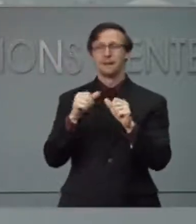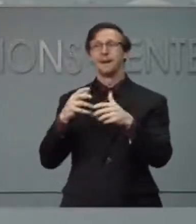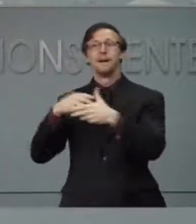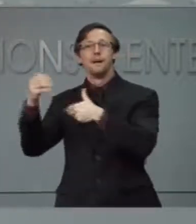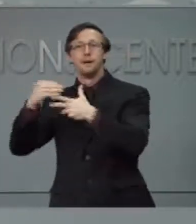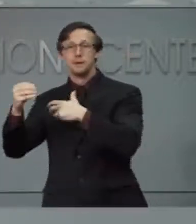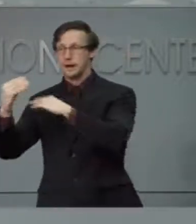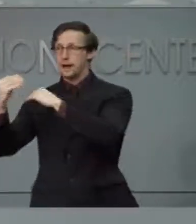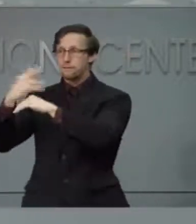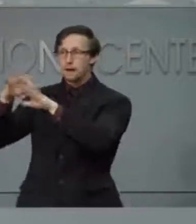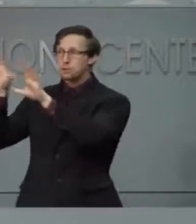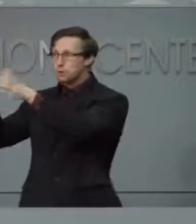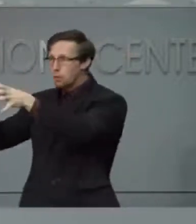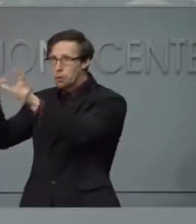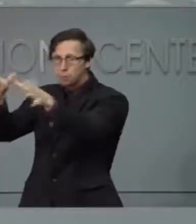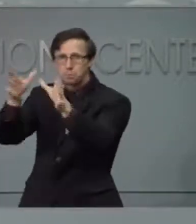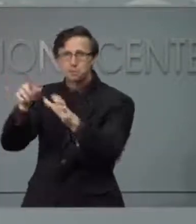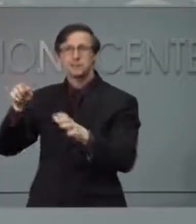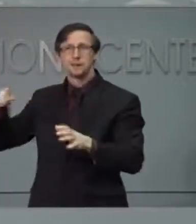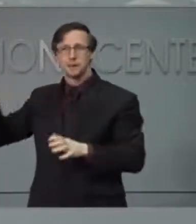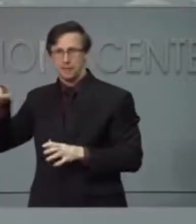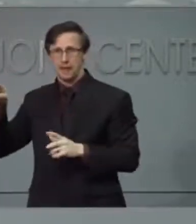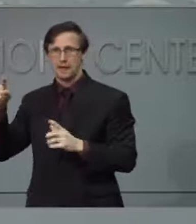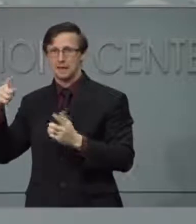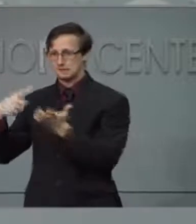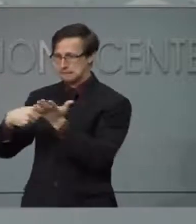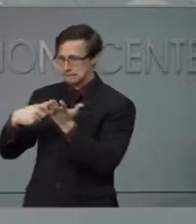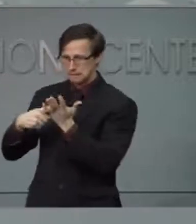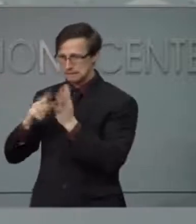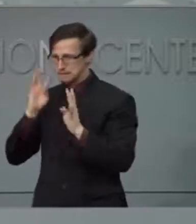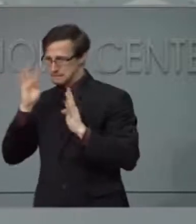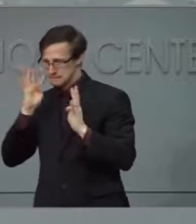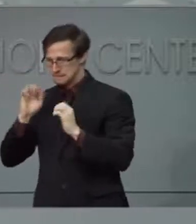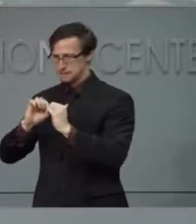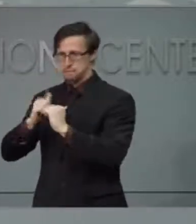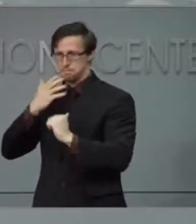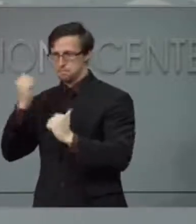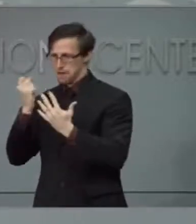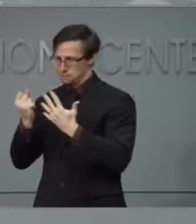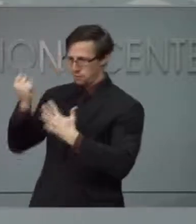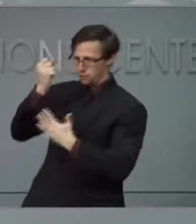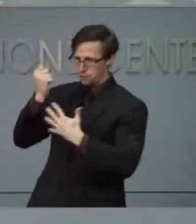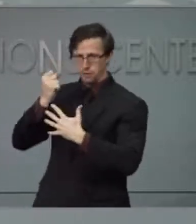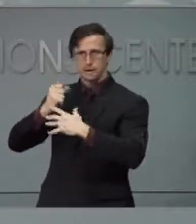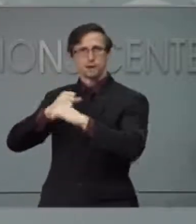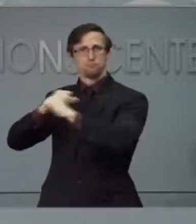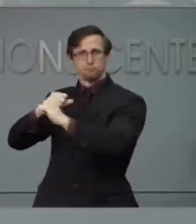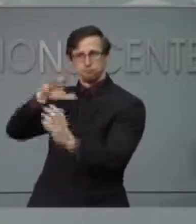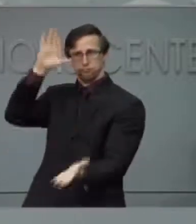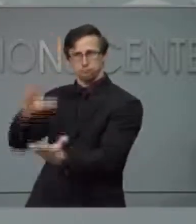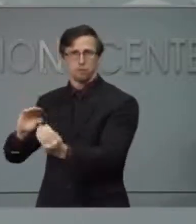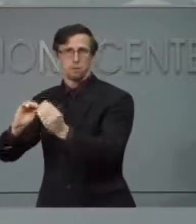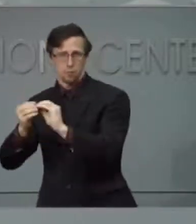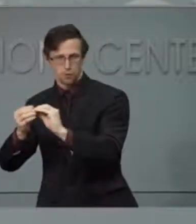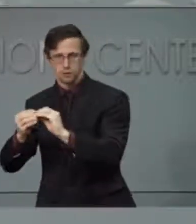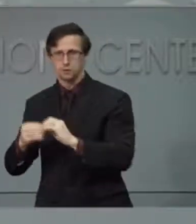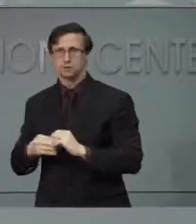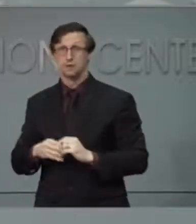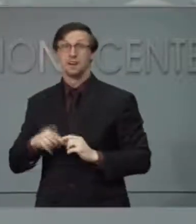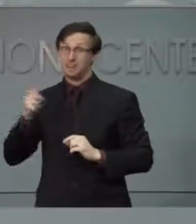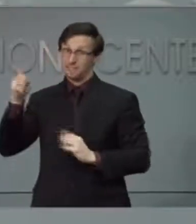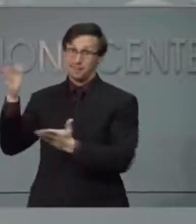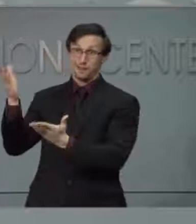advisory bodies who created that prioritization that said we should go with healthcare workers exposed to COVID-19, go with long-term care